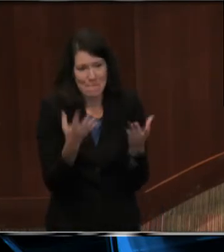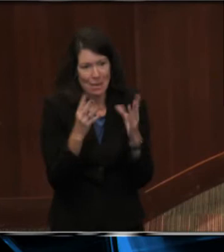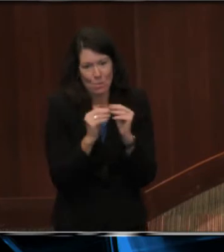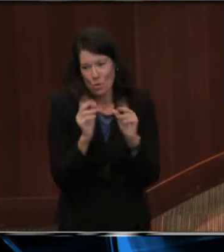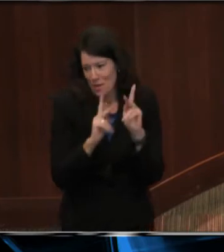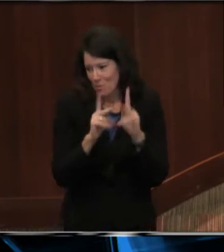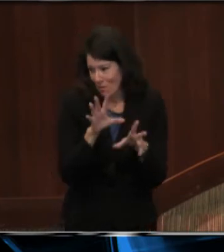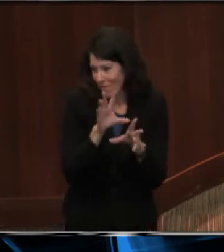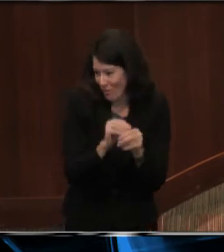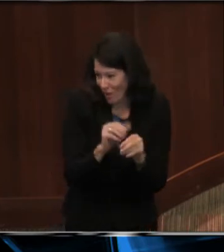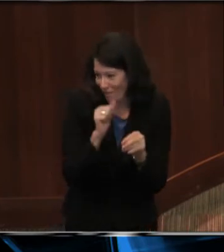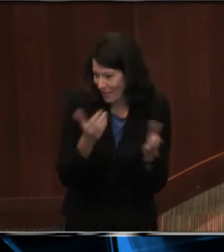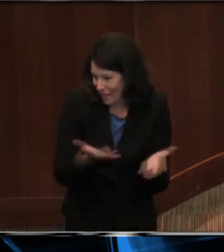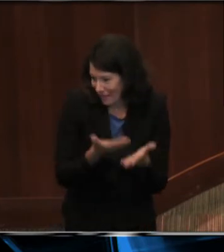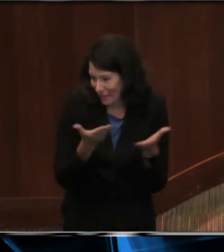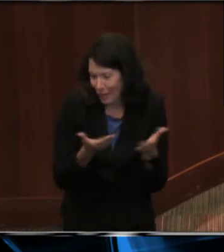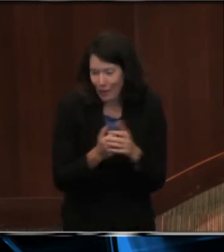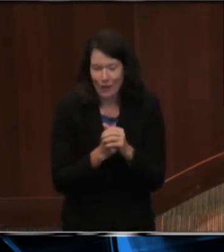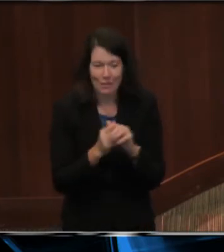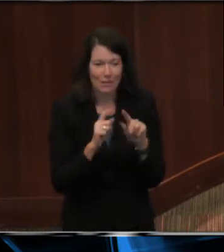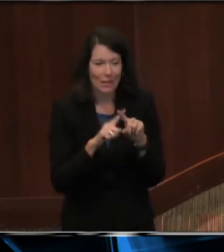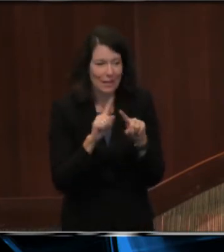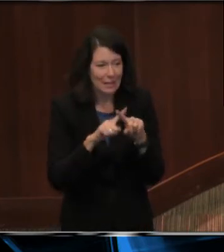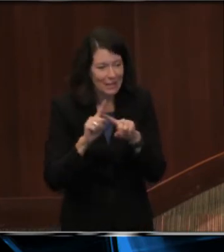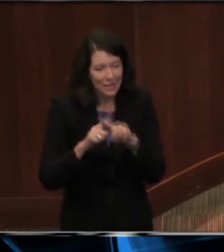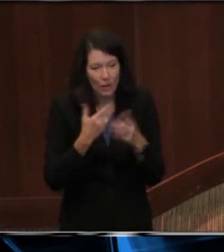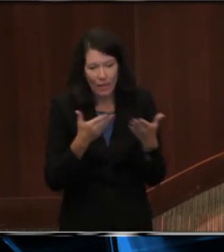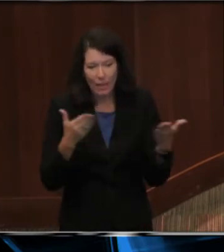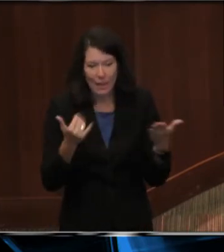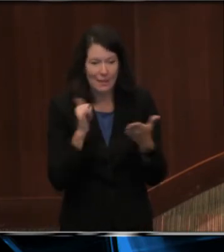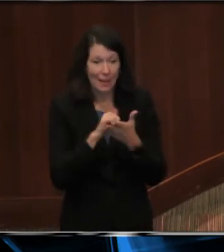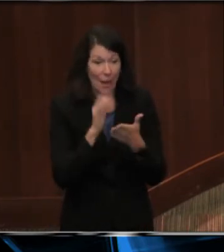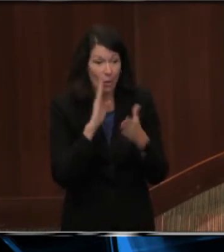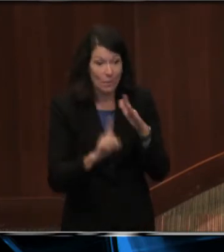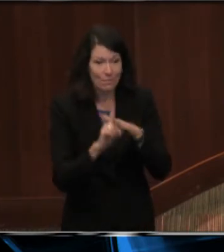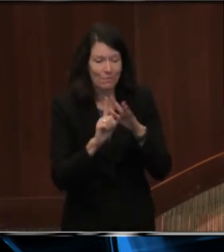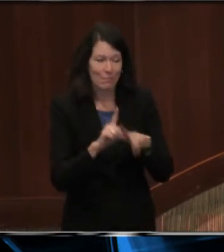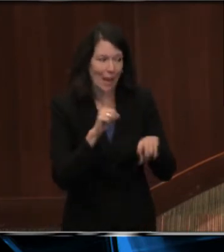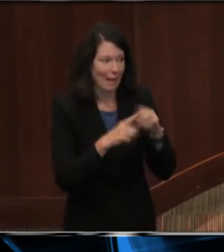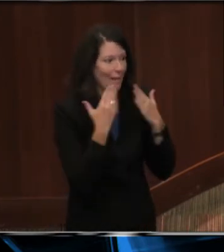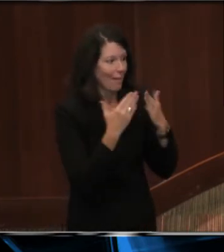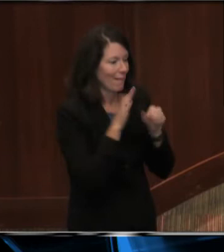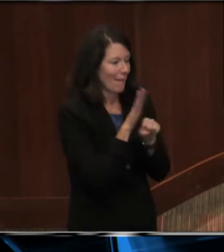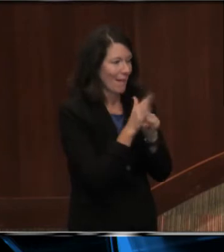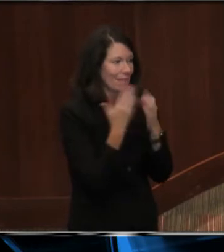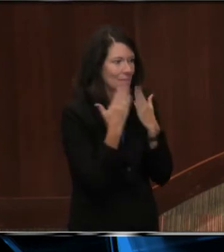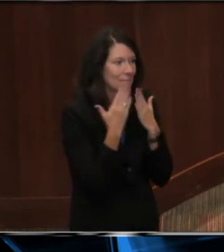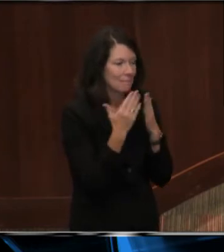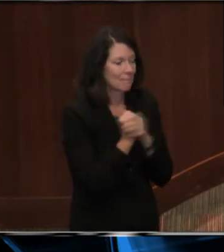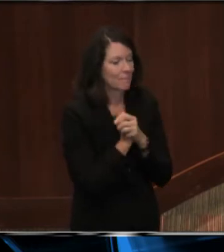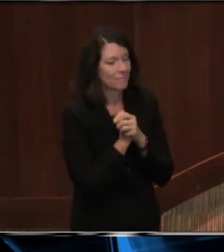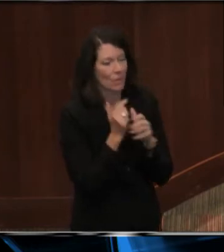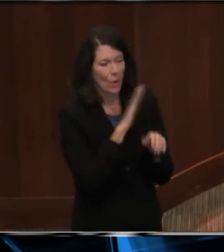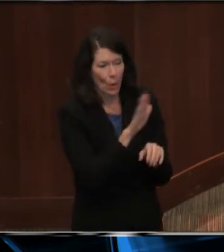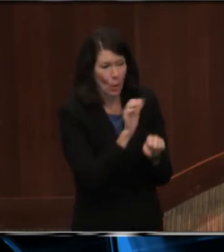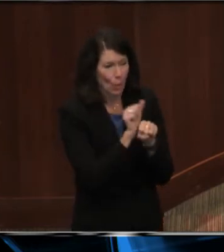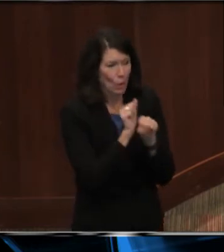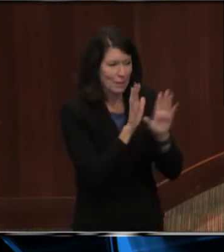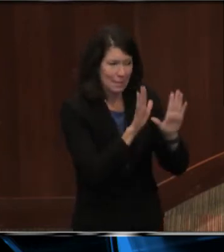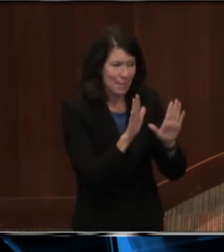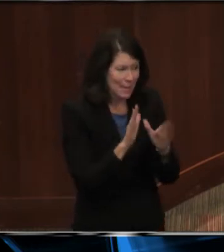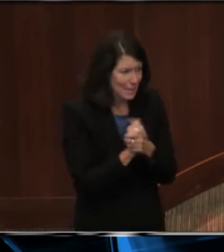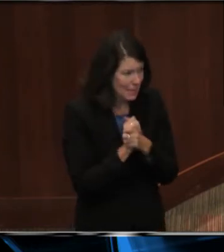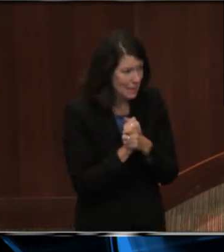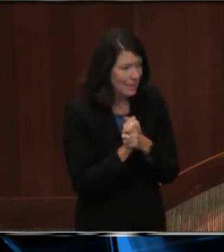more that are part of this and different jingles and genres that will be coming, and I can't thank you enough. I think the work that you do is